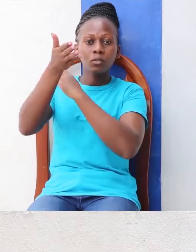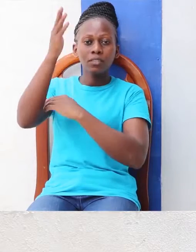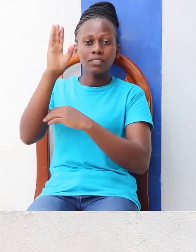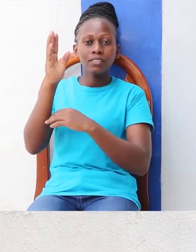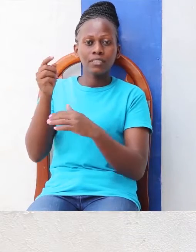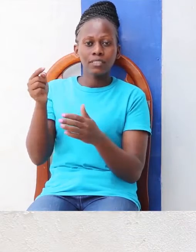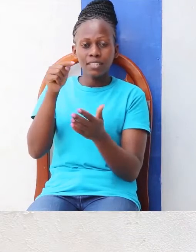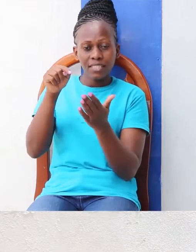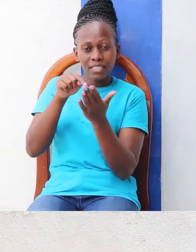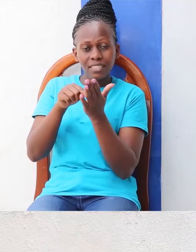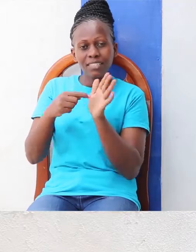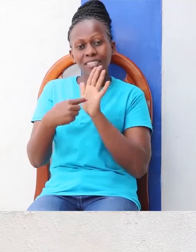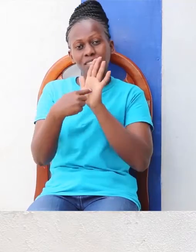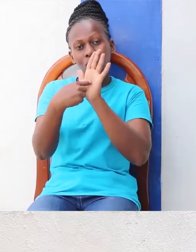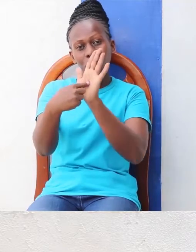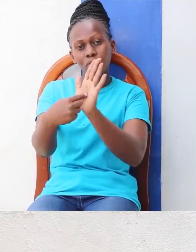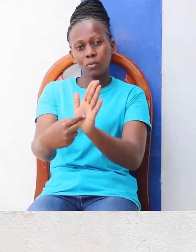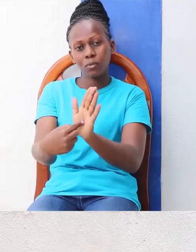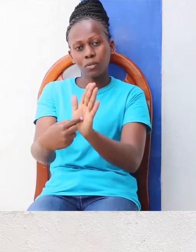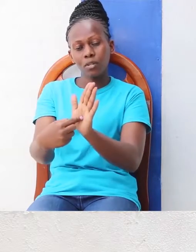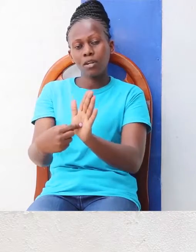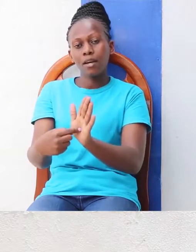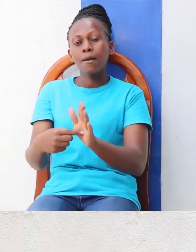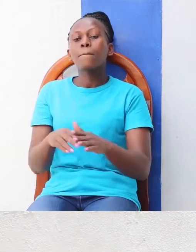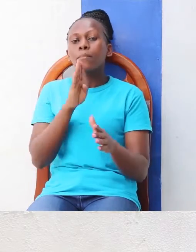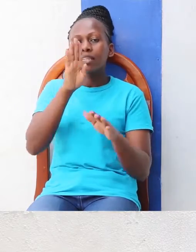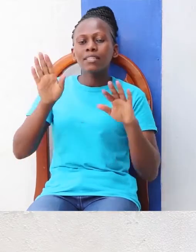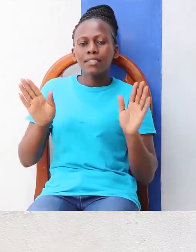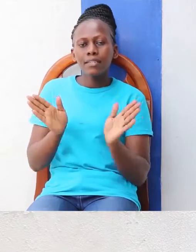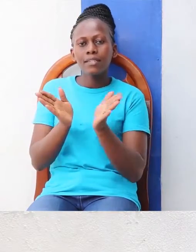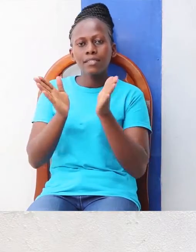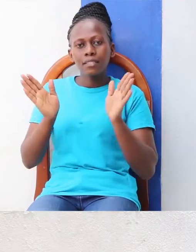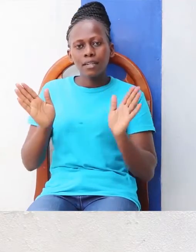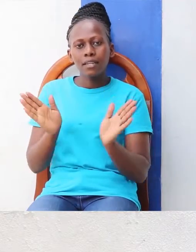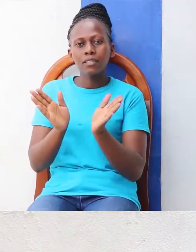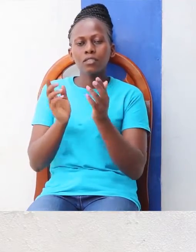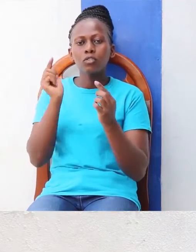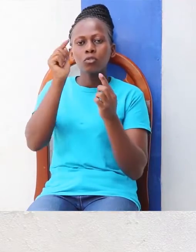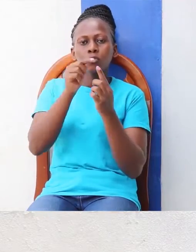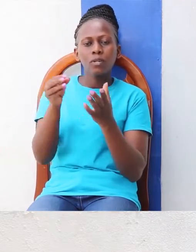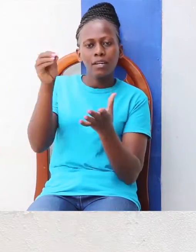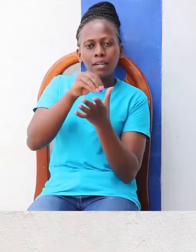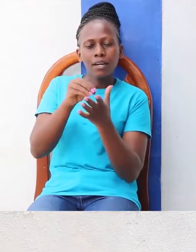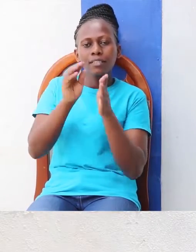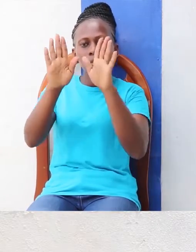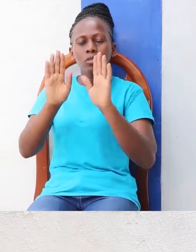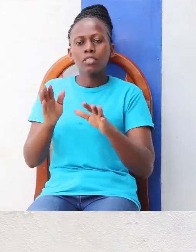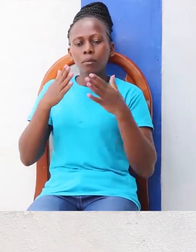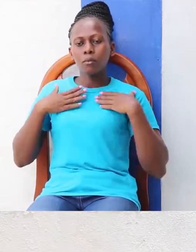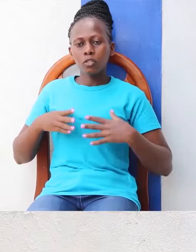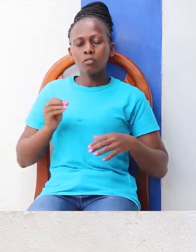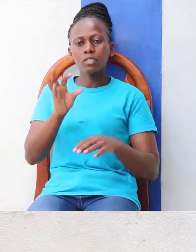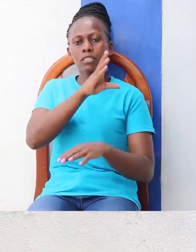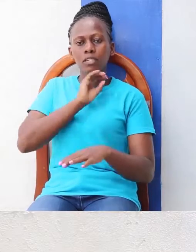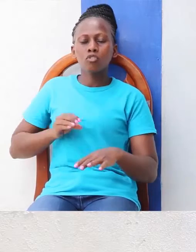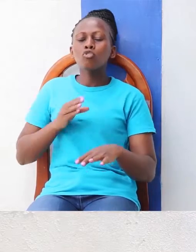Praise God. In this illustration, we are being encouraged to add value to the body of